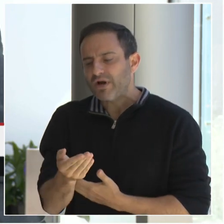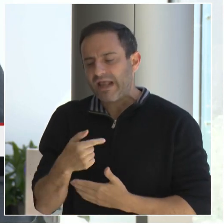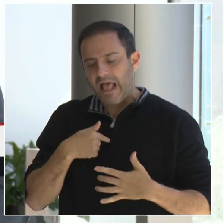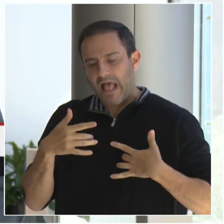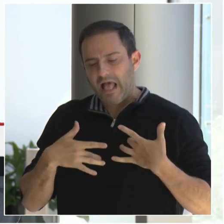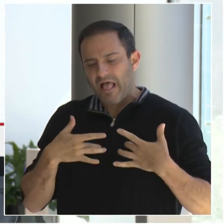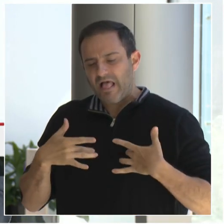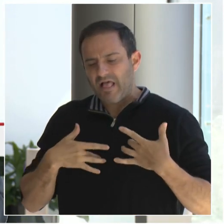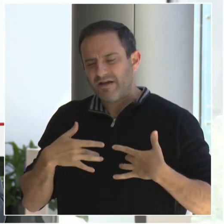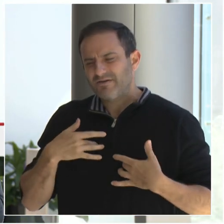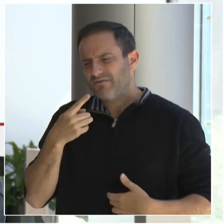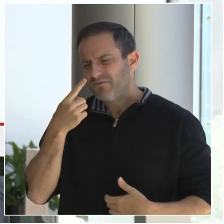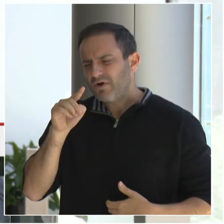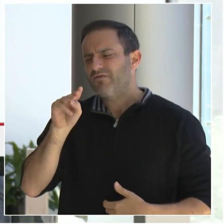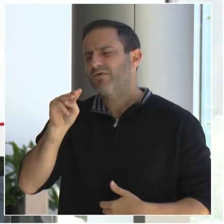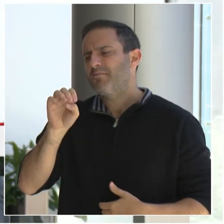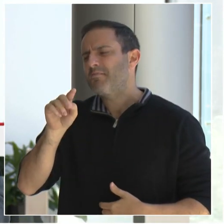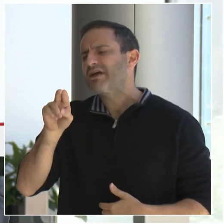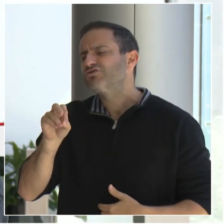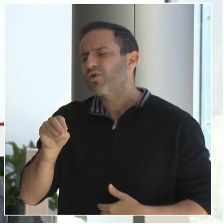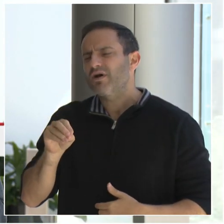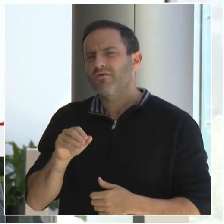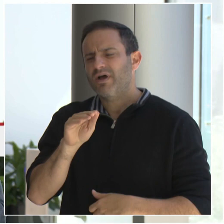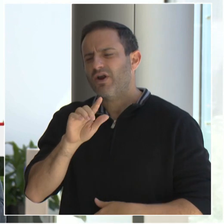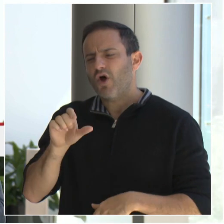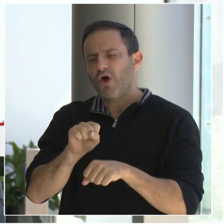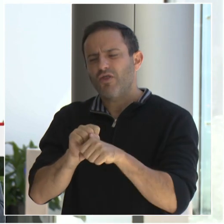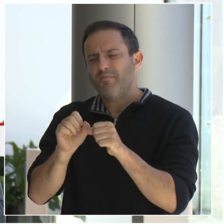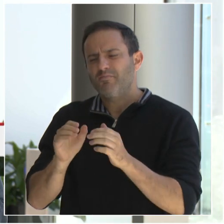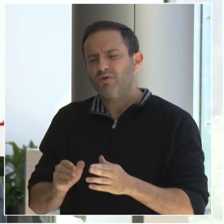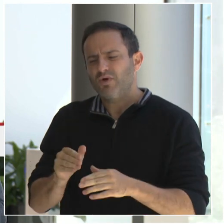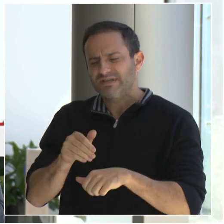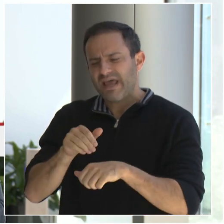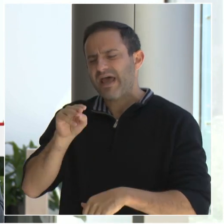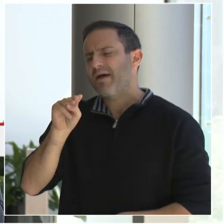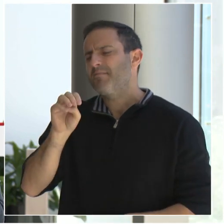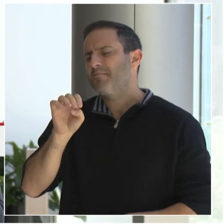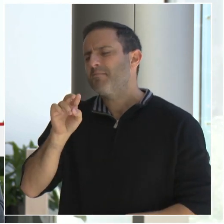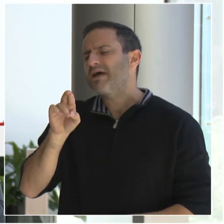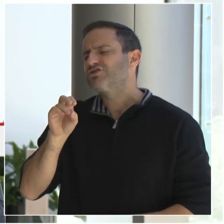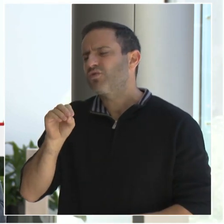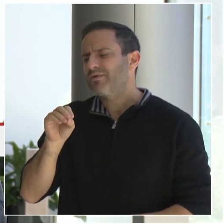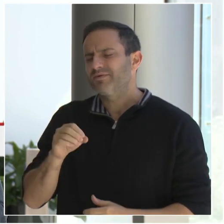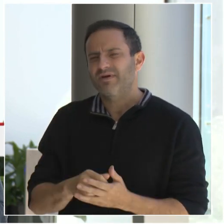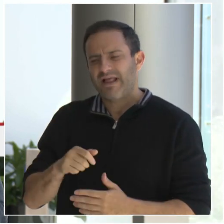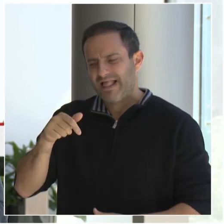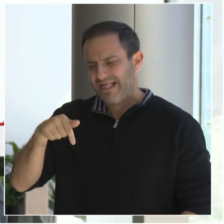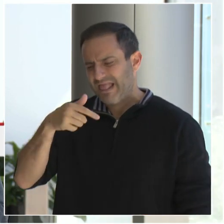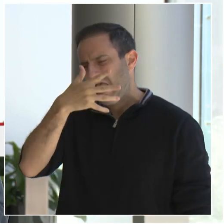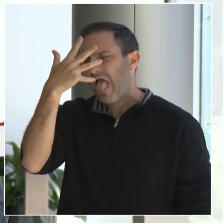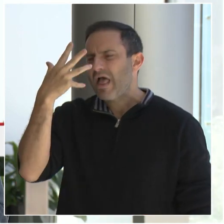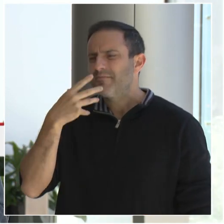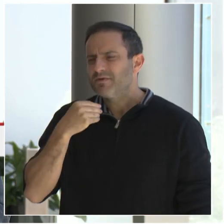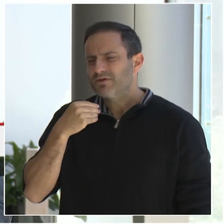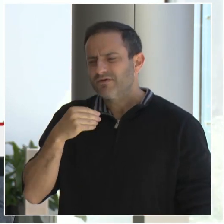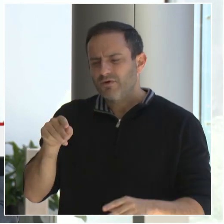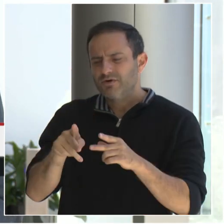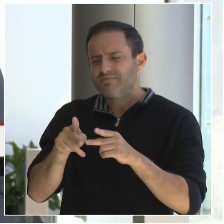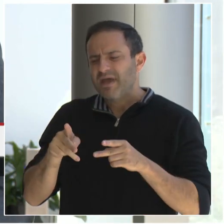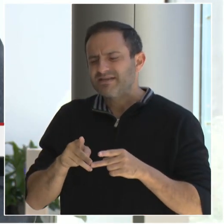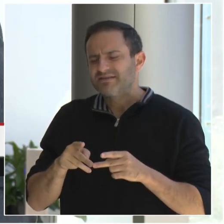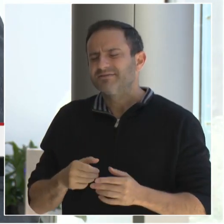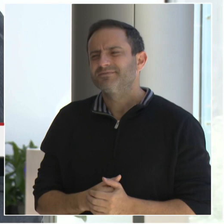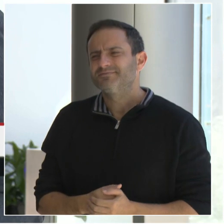for Metro, and I'm excited for all the employees at Metro. This is a beautiful, beautiful